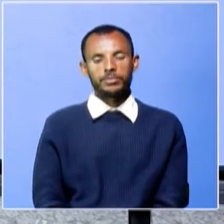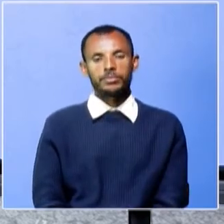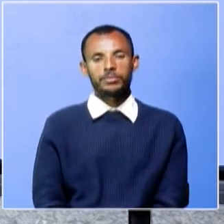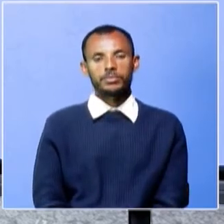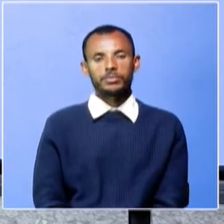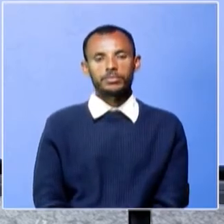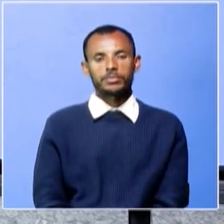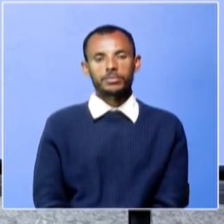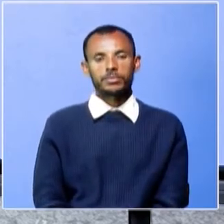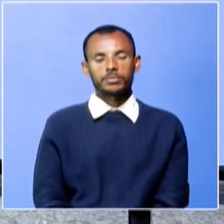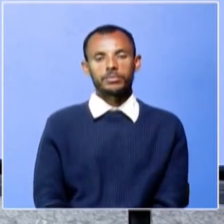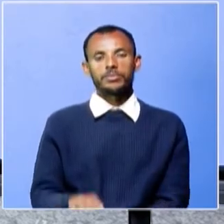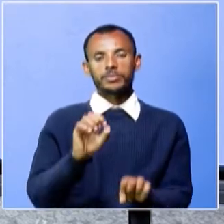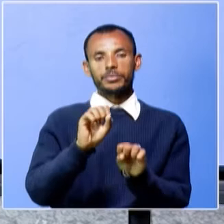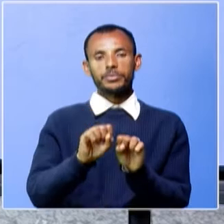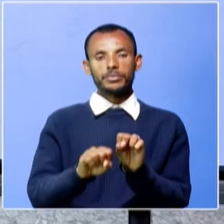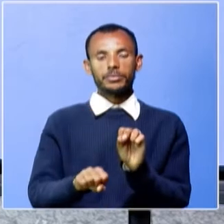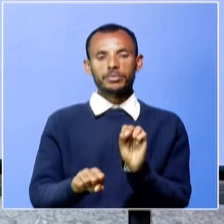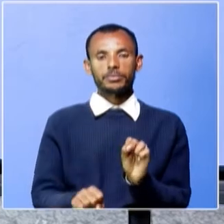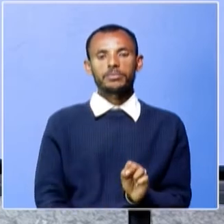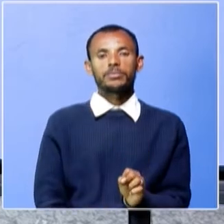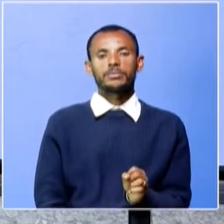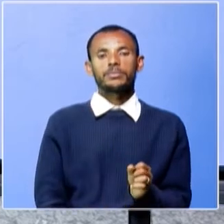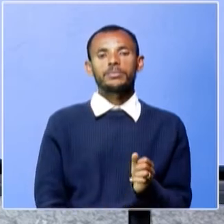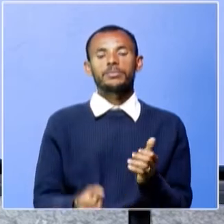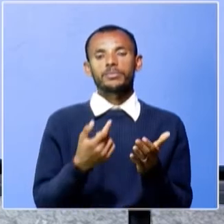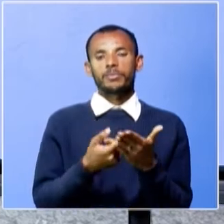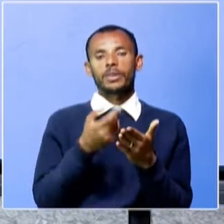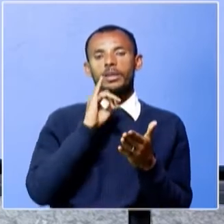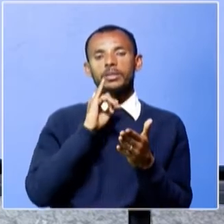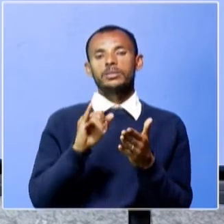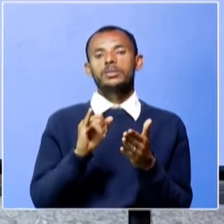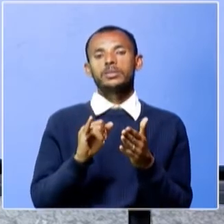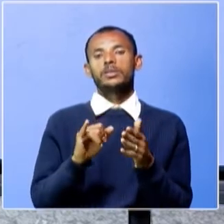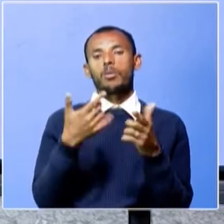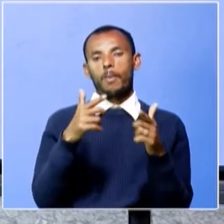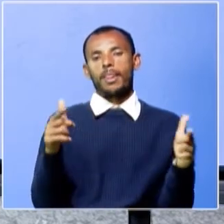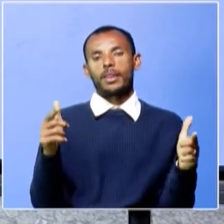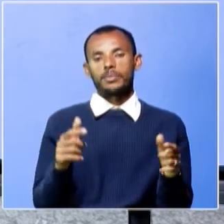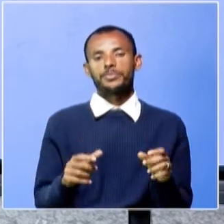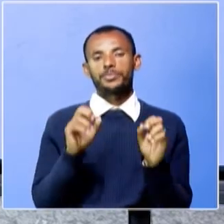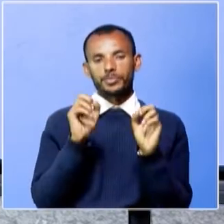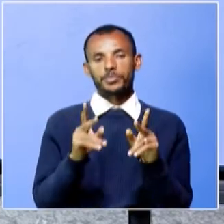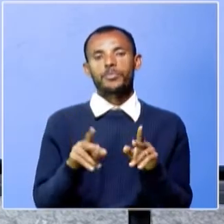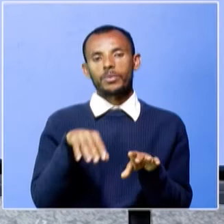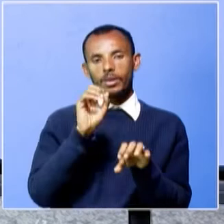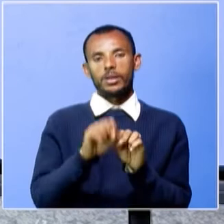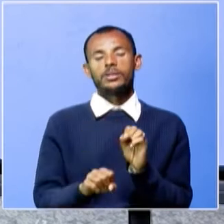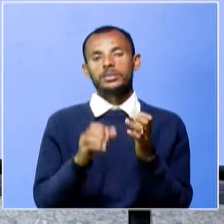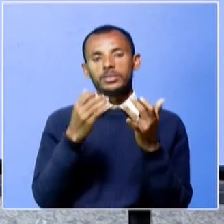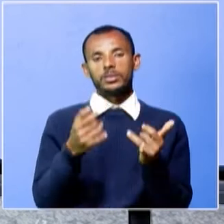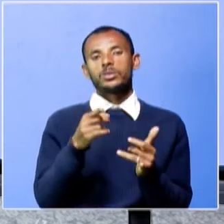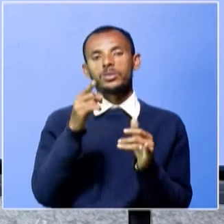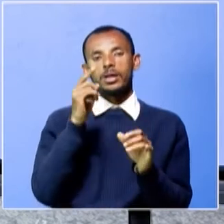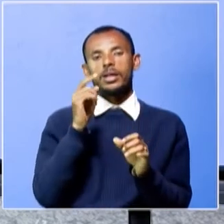Madam. So this is the probability. Okay, so now you